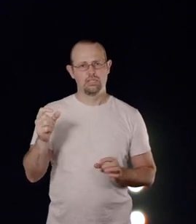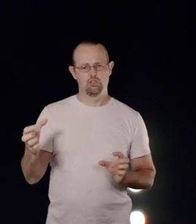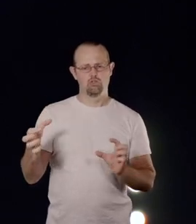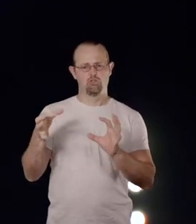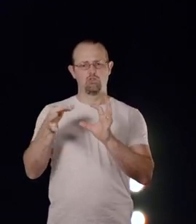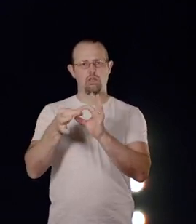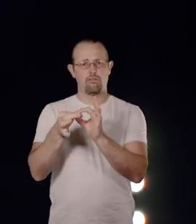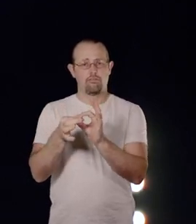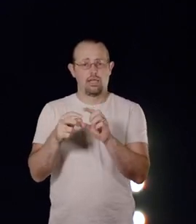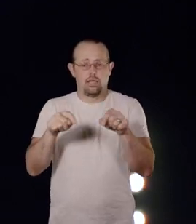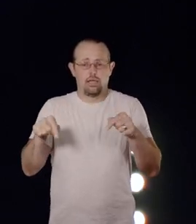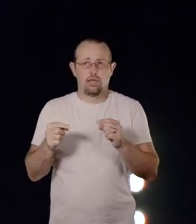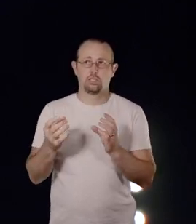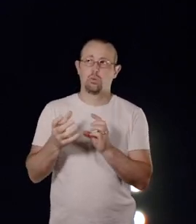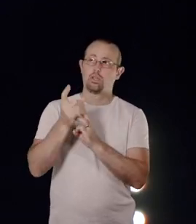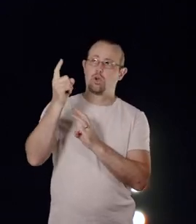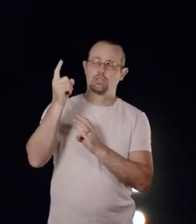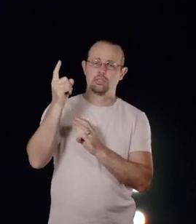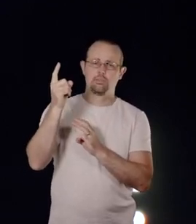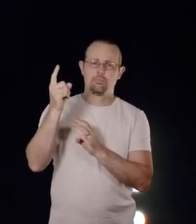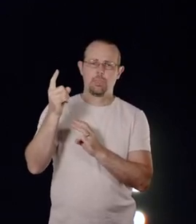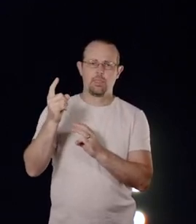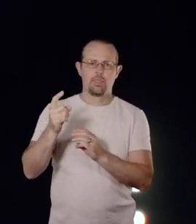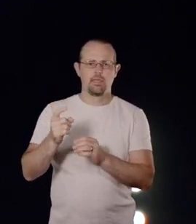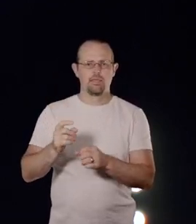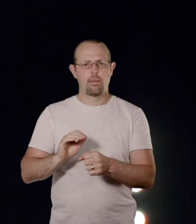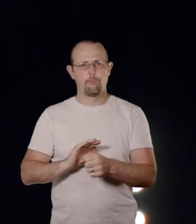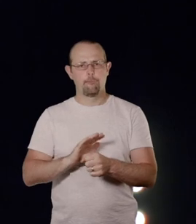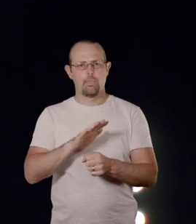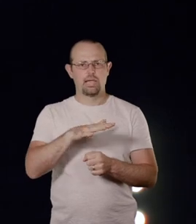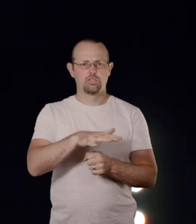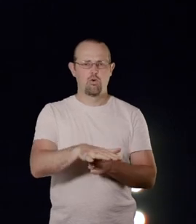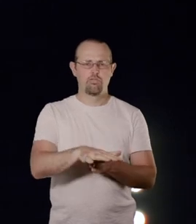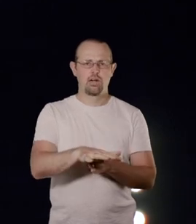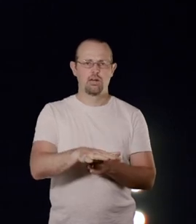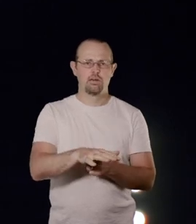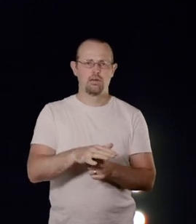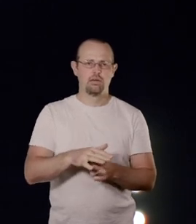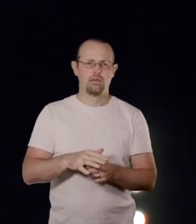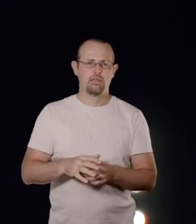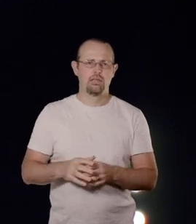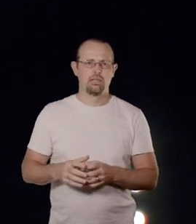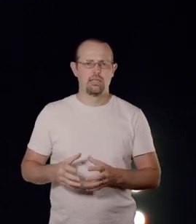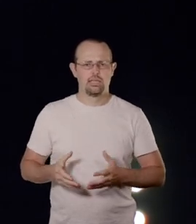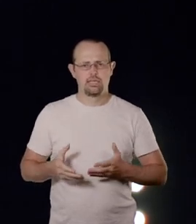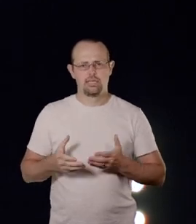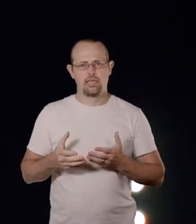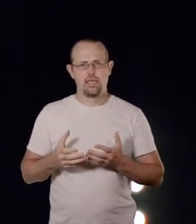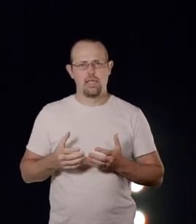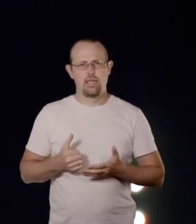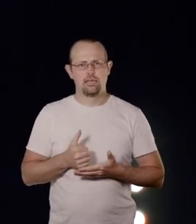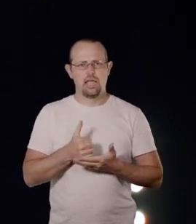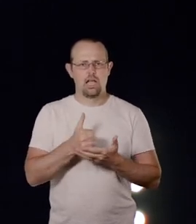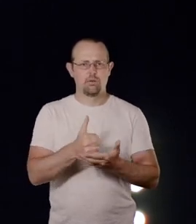Passover gives us exemption. It means that we have an exception to ordinary